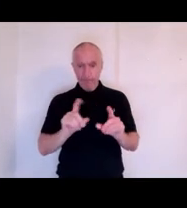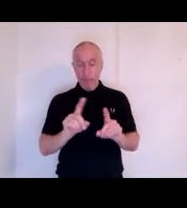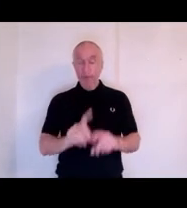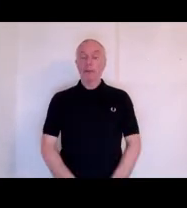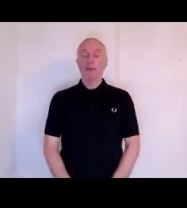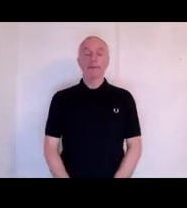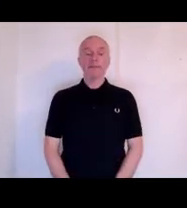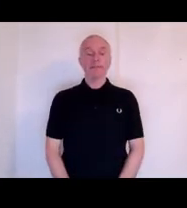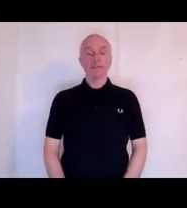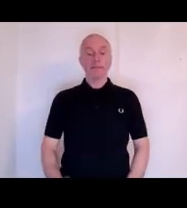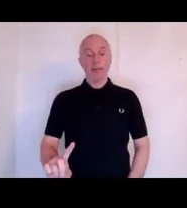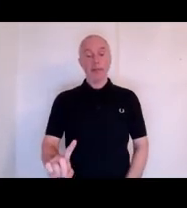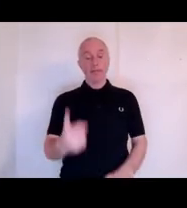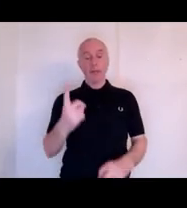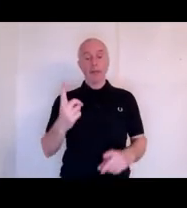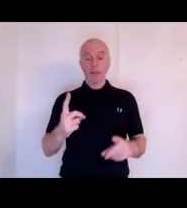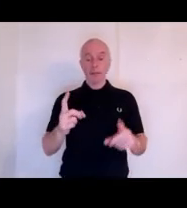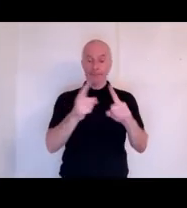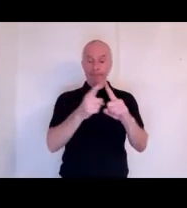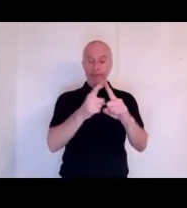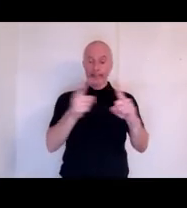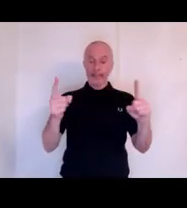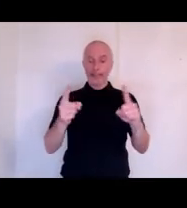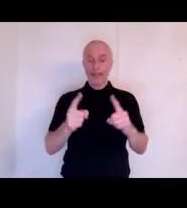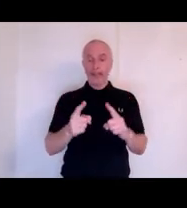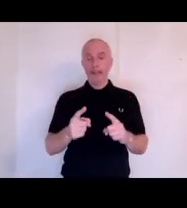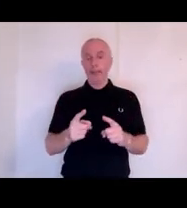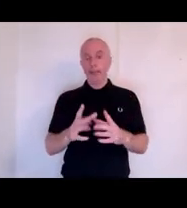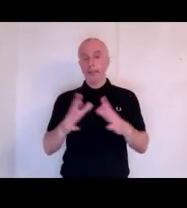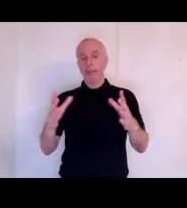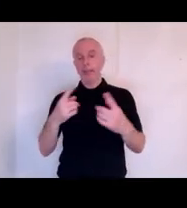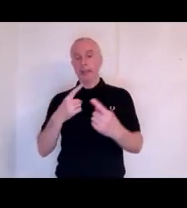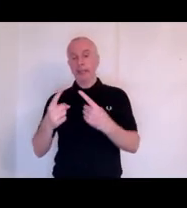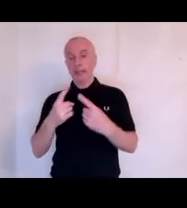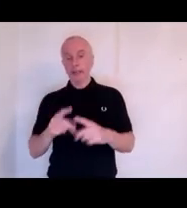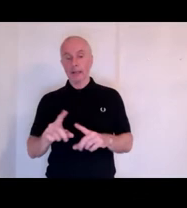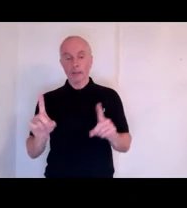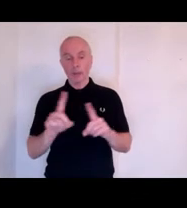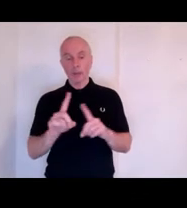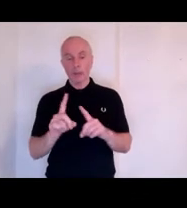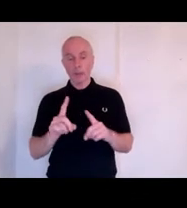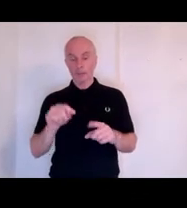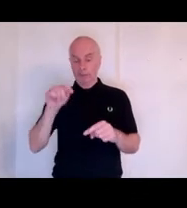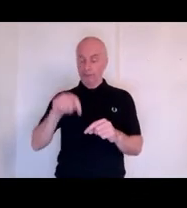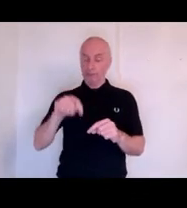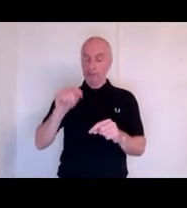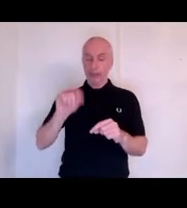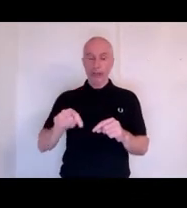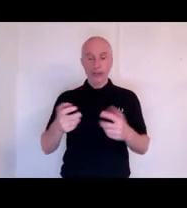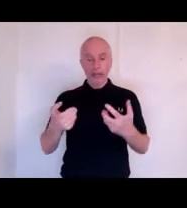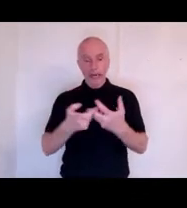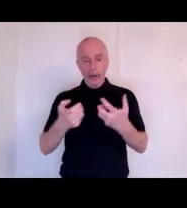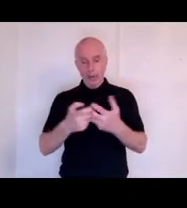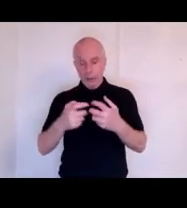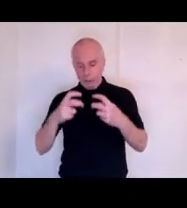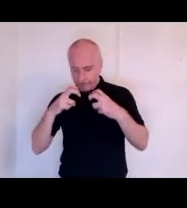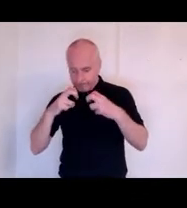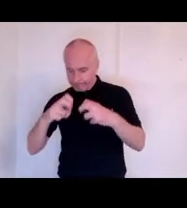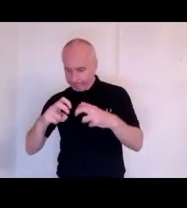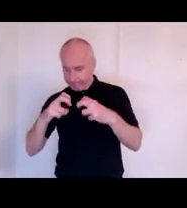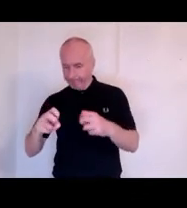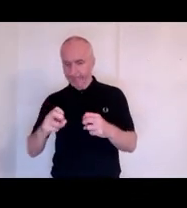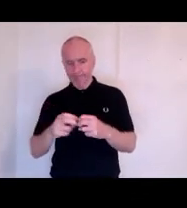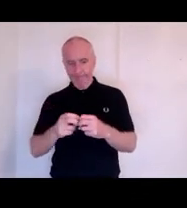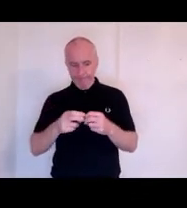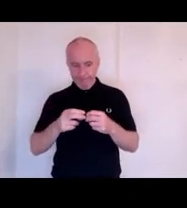sentence on big data in Wikipedia is big data is a field that treats ways to analyze, systematically